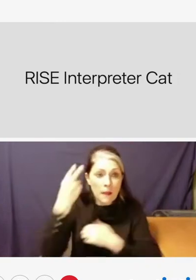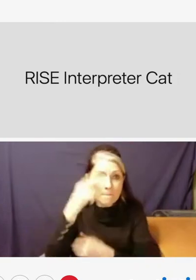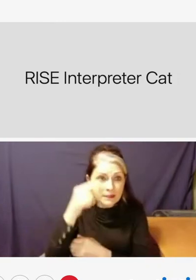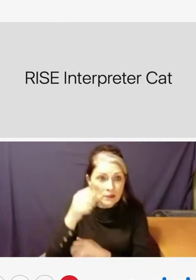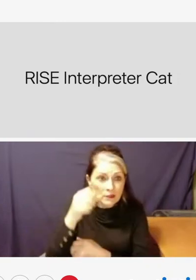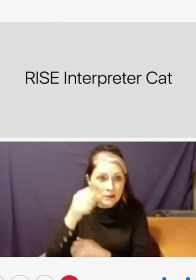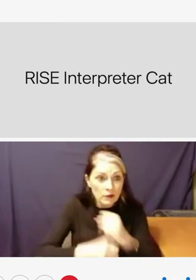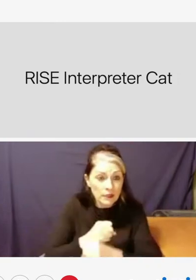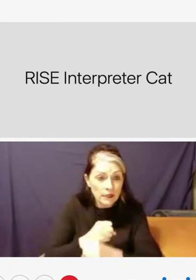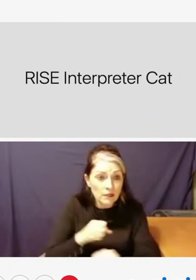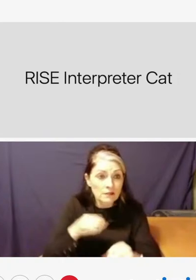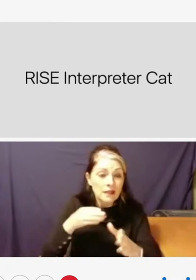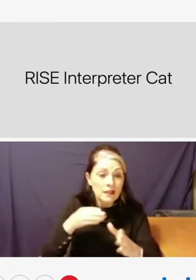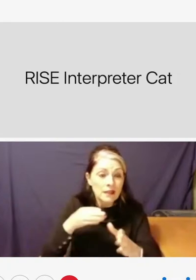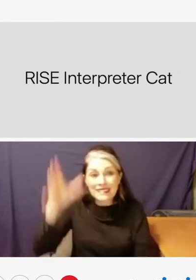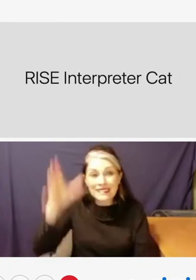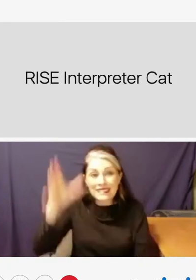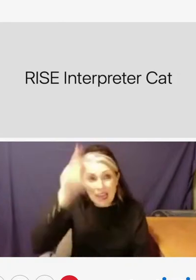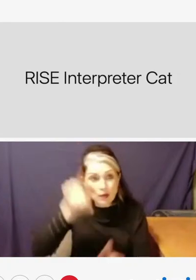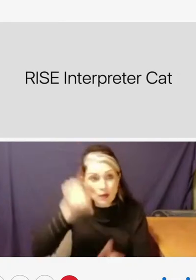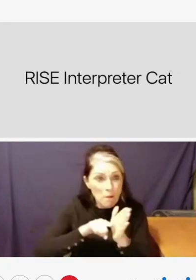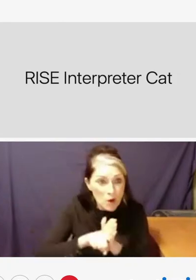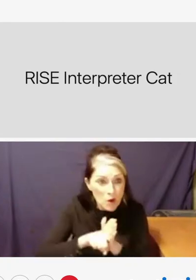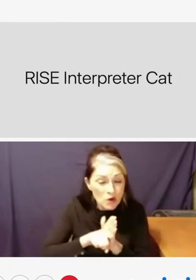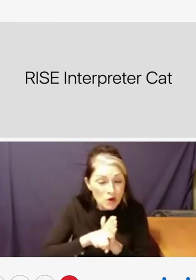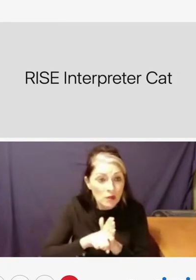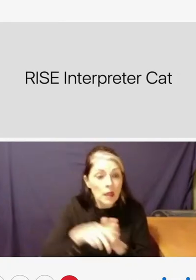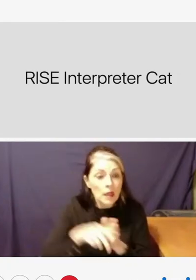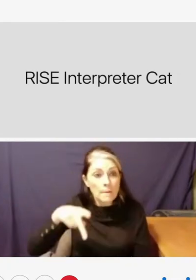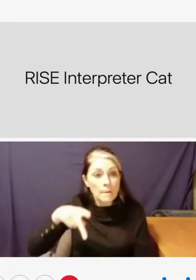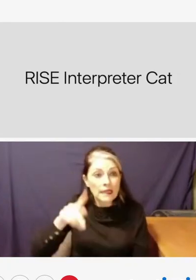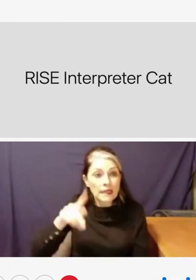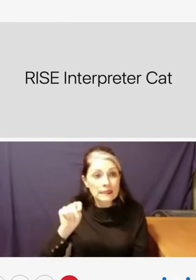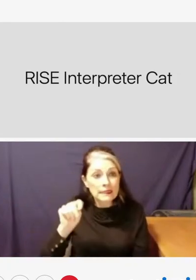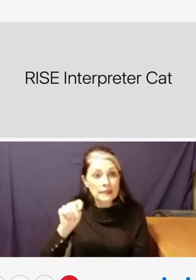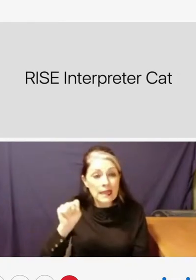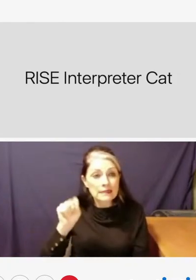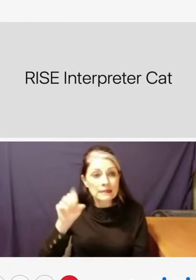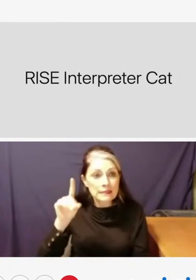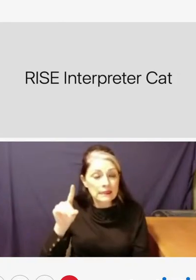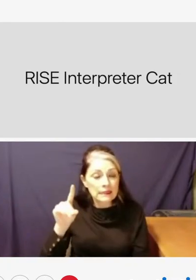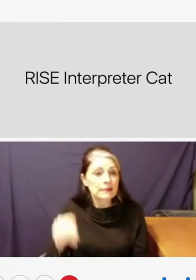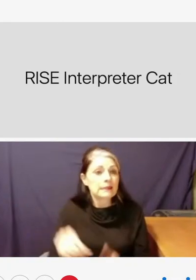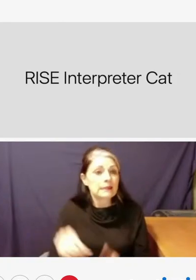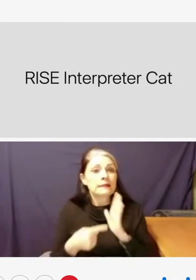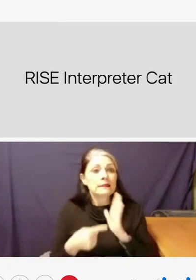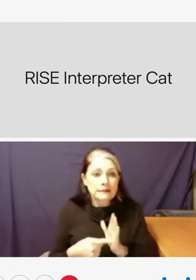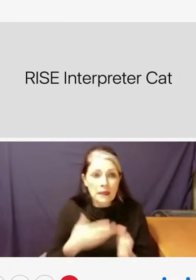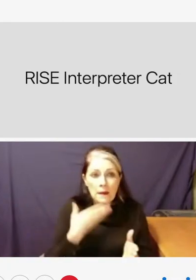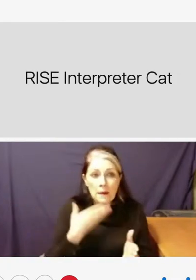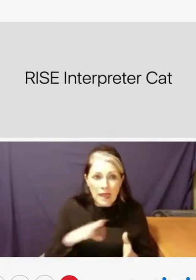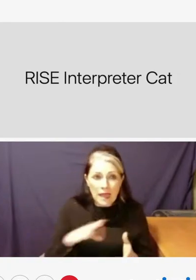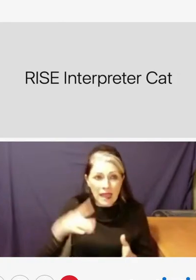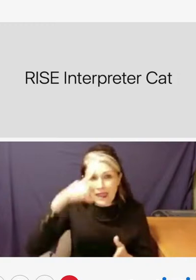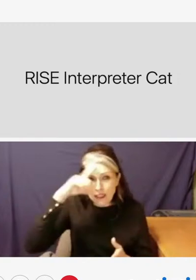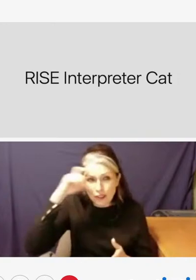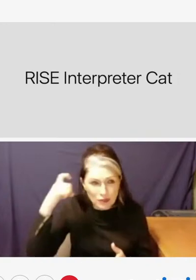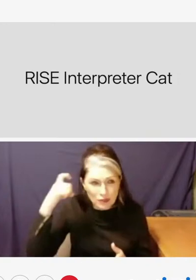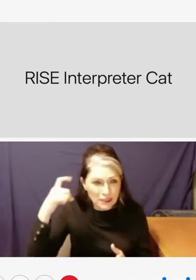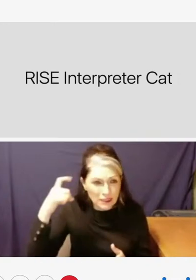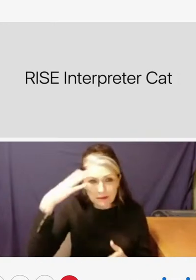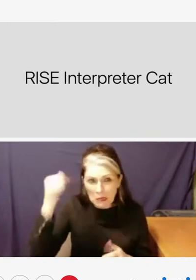his father uh but he struggled with PTSD like symptoms he struggled to you know with nightmares with bad memories and this constant state of fear of